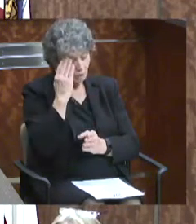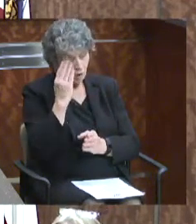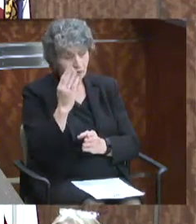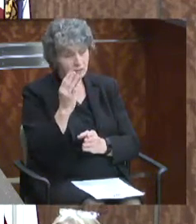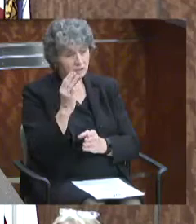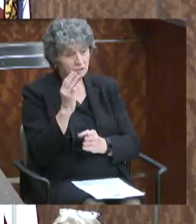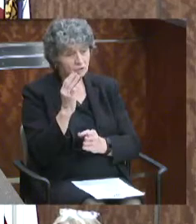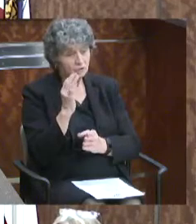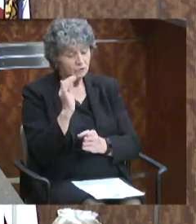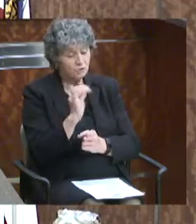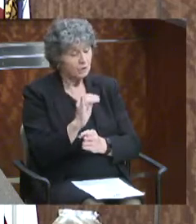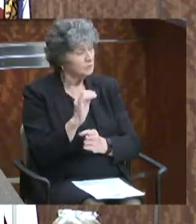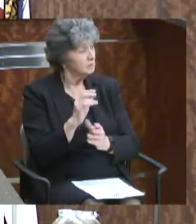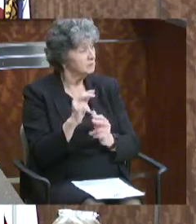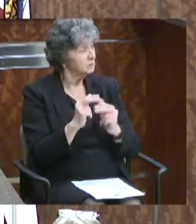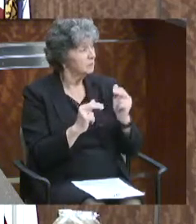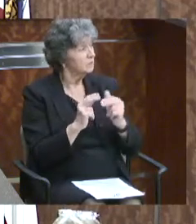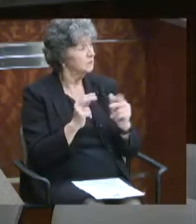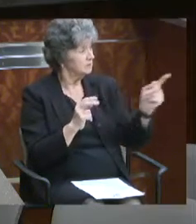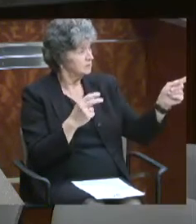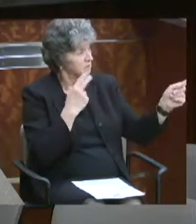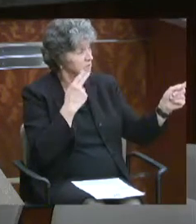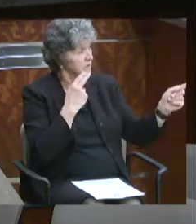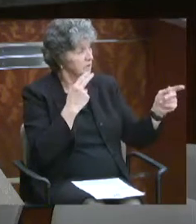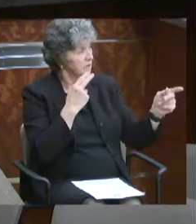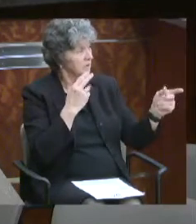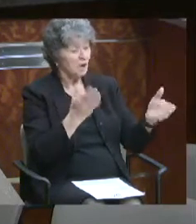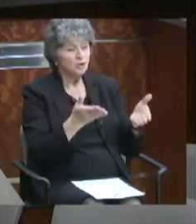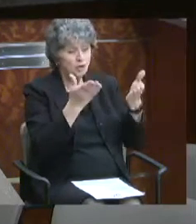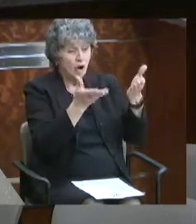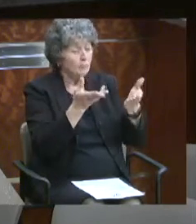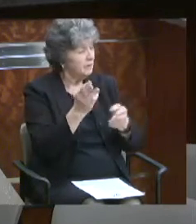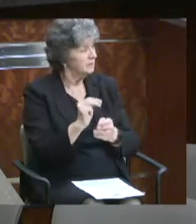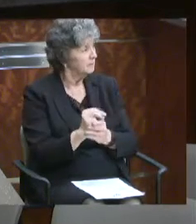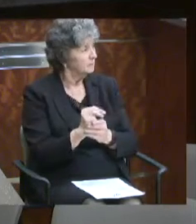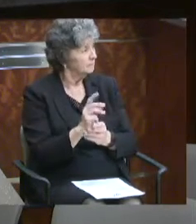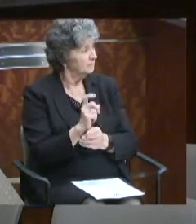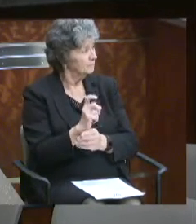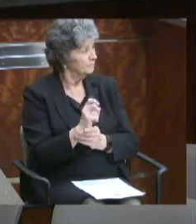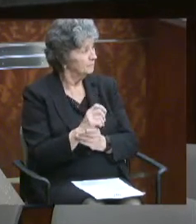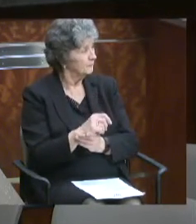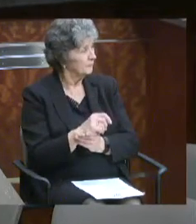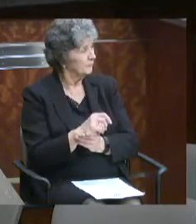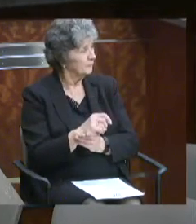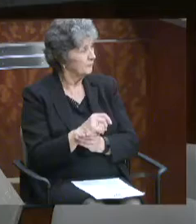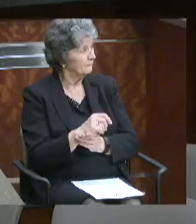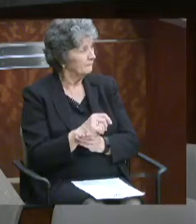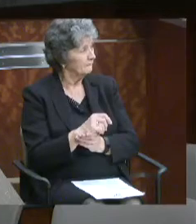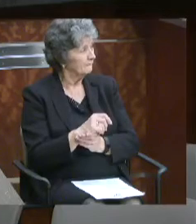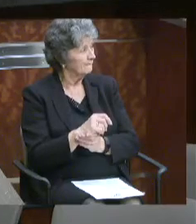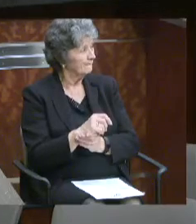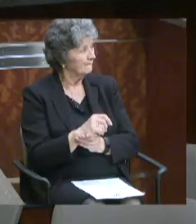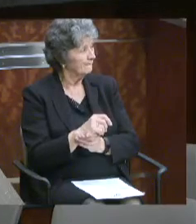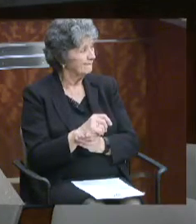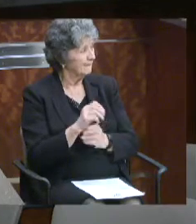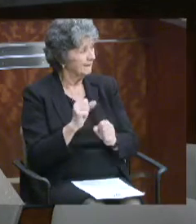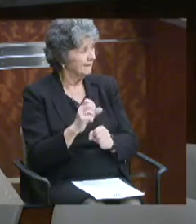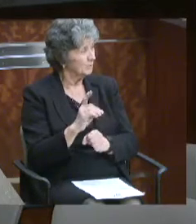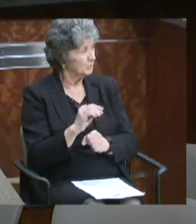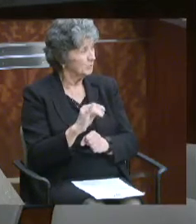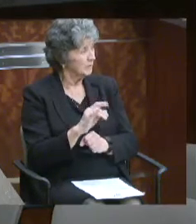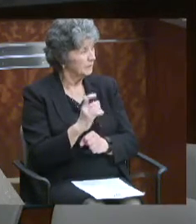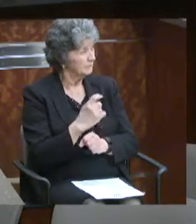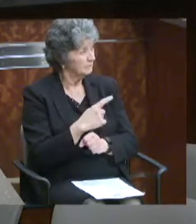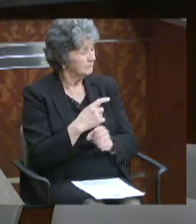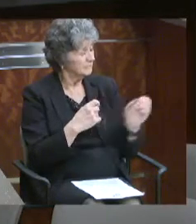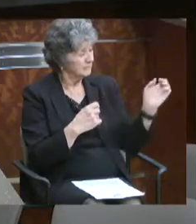like that? 'Cause Nominate them. Okay, I Get mean, us the nomination. can we do it even though it's not summer anymore? Sure. Okay, all